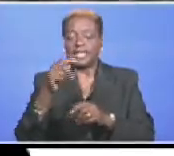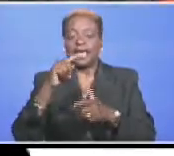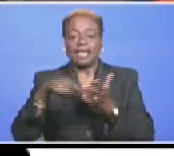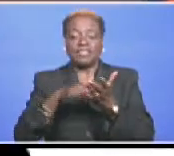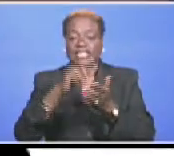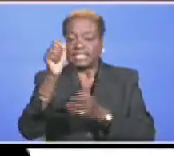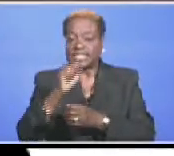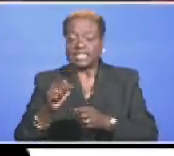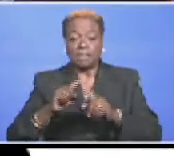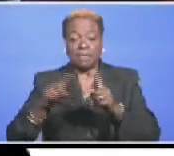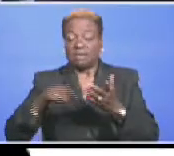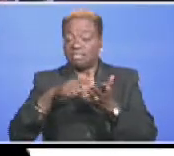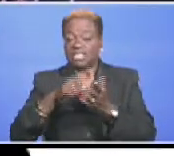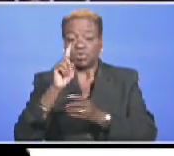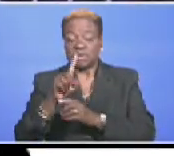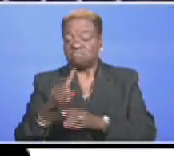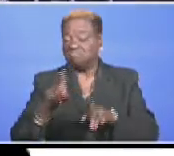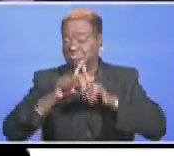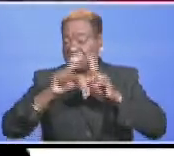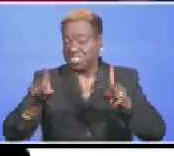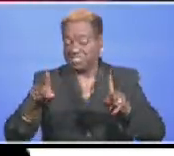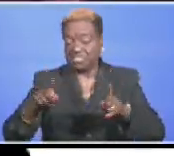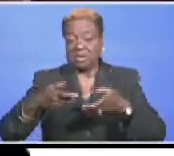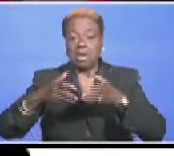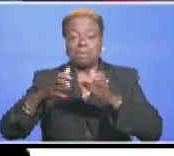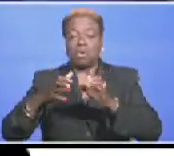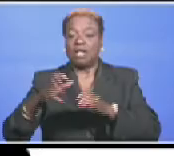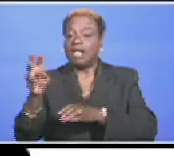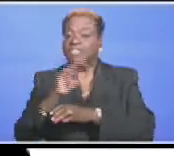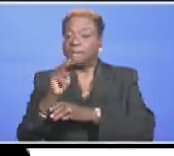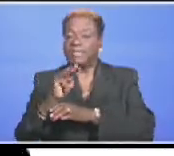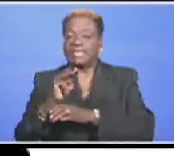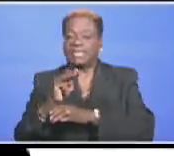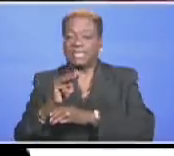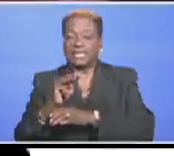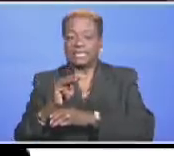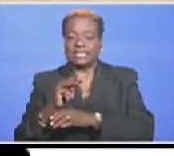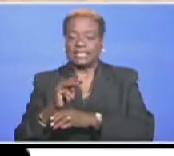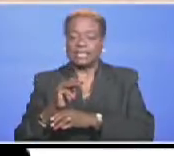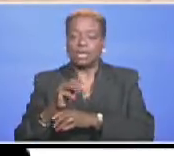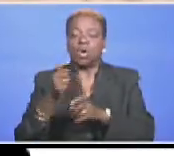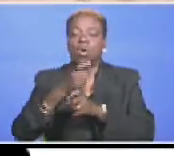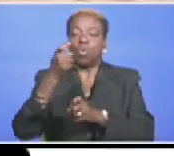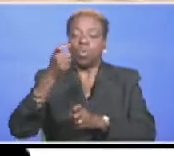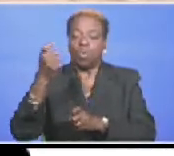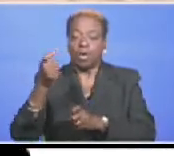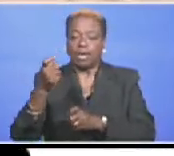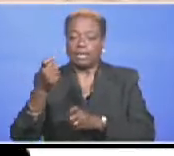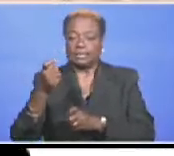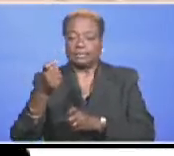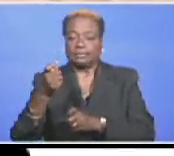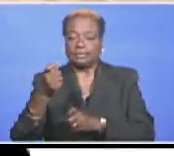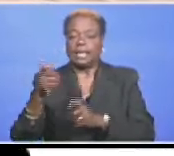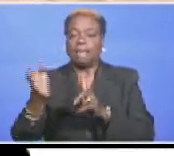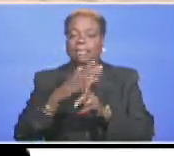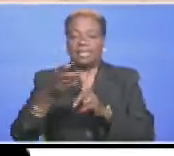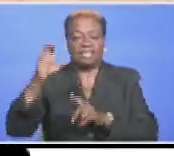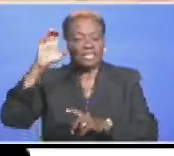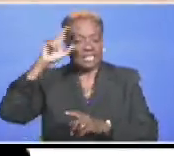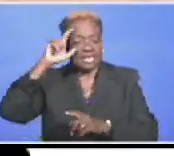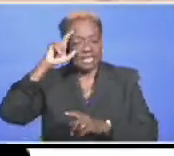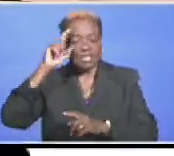this one a totally different ball game. The Mystics pick up their most lopsided win in franchise history, beating the